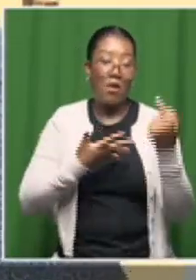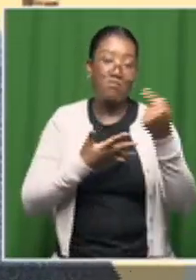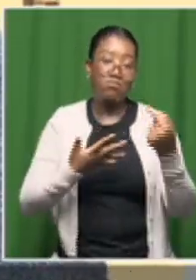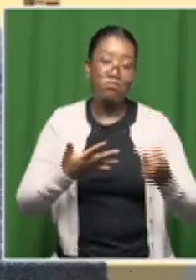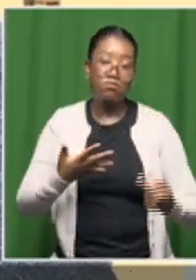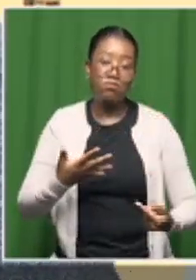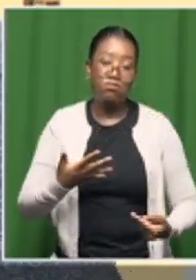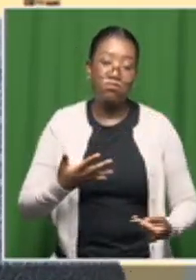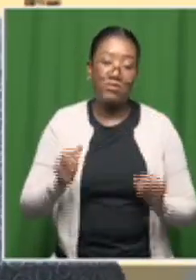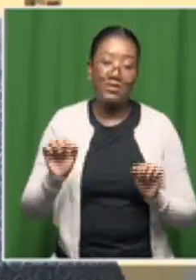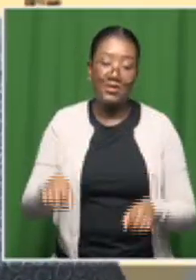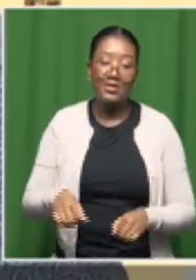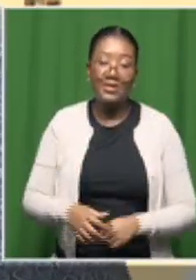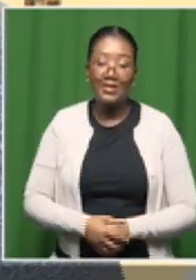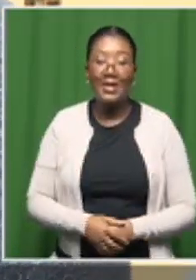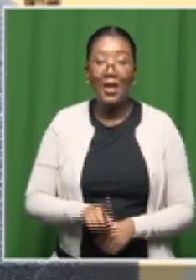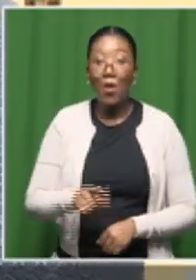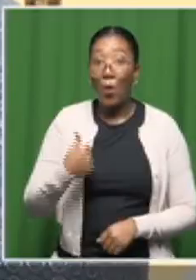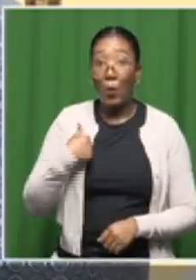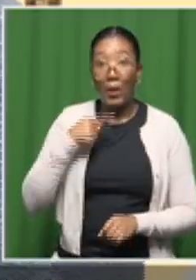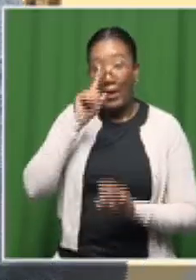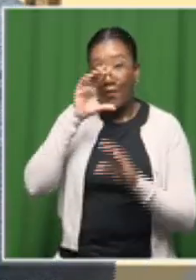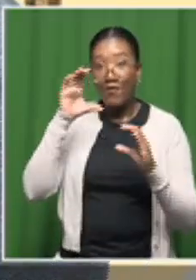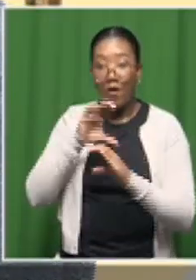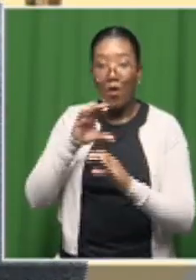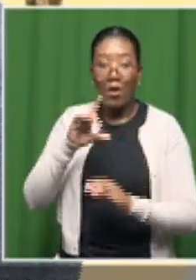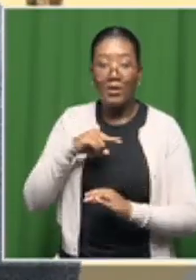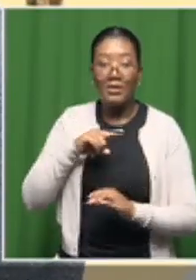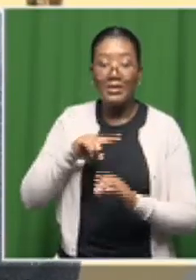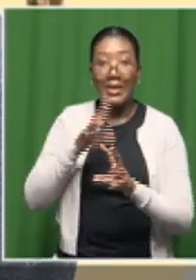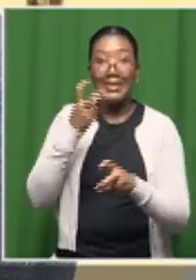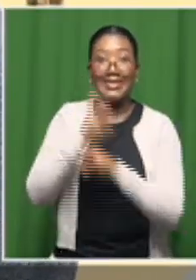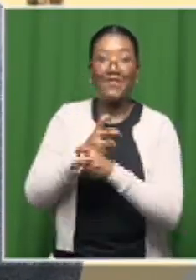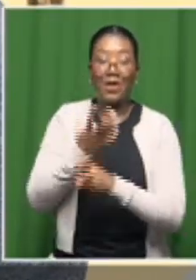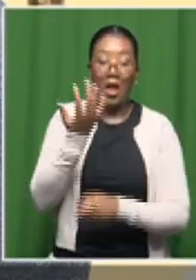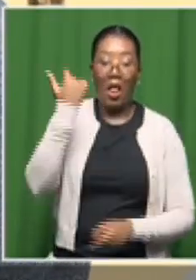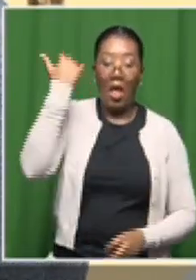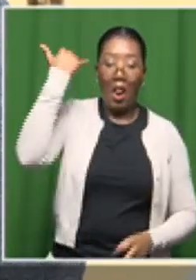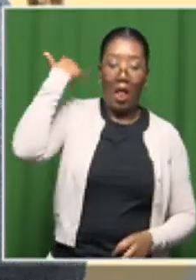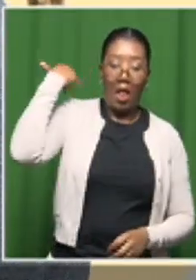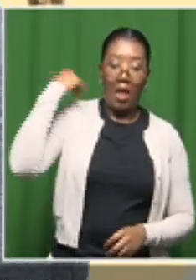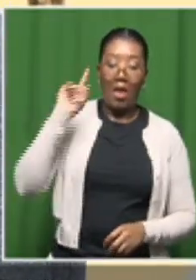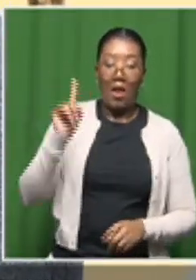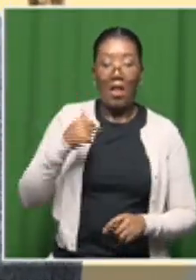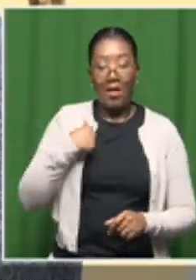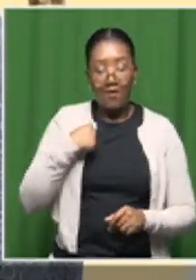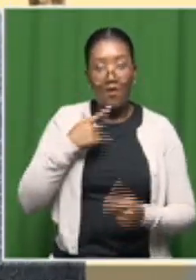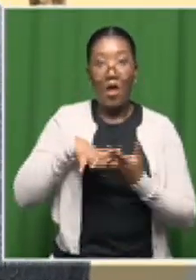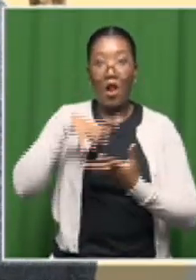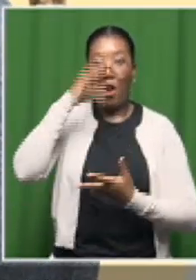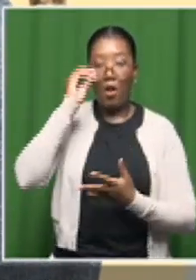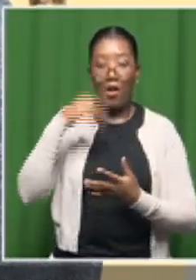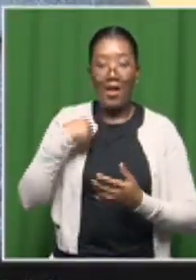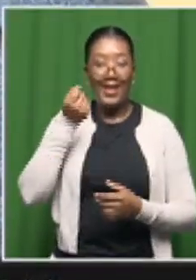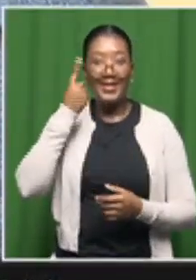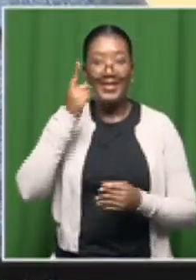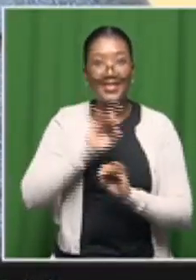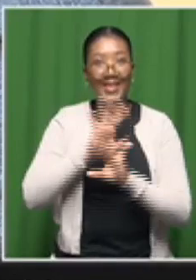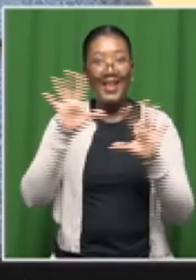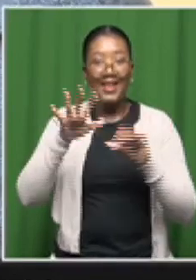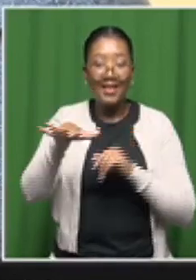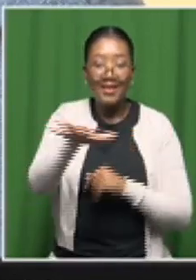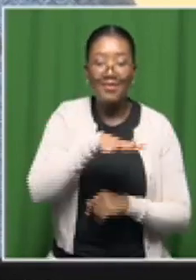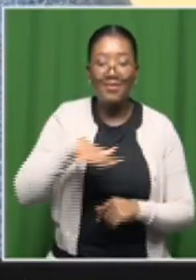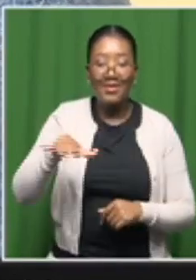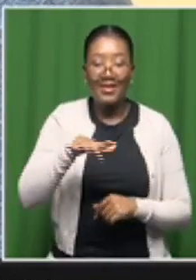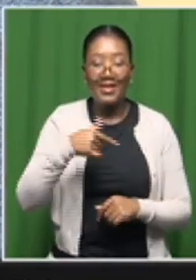coat over the difficult past, right. But we say this is a learning moment. This is the old heart of the city. The entire city, if not